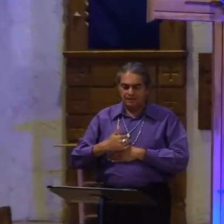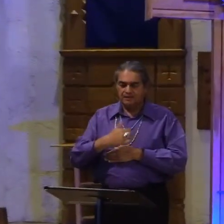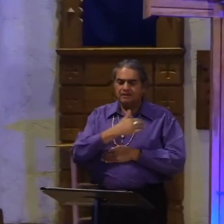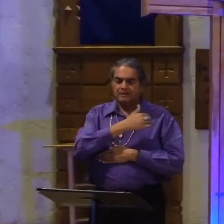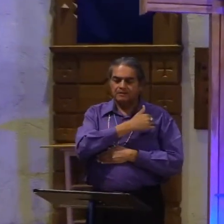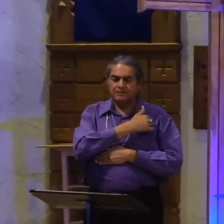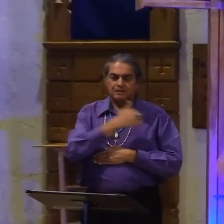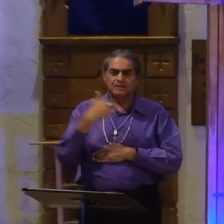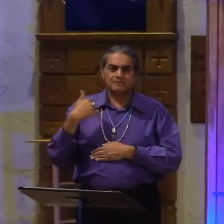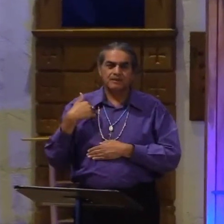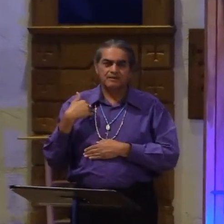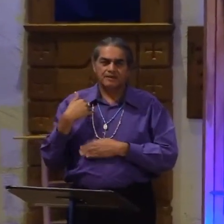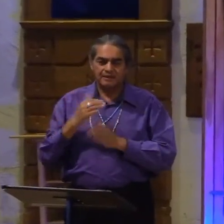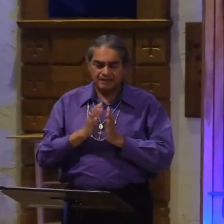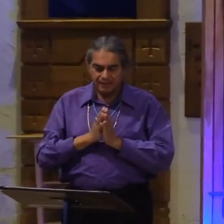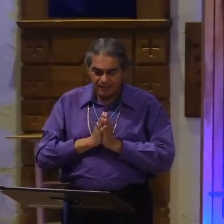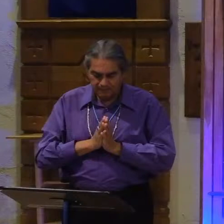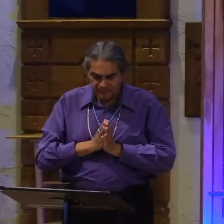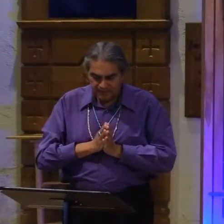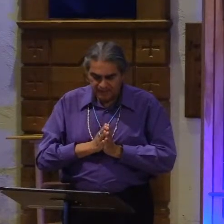Son, and the Holy Spirit.